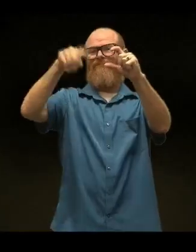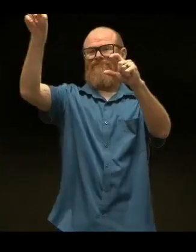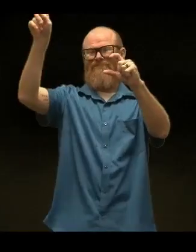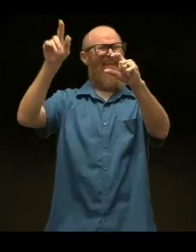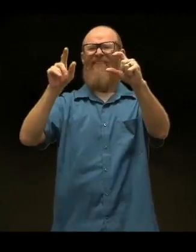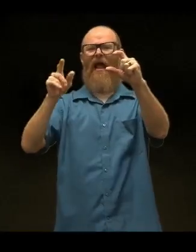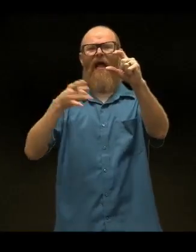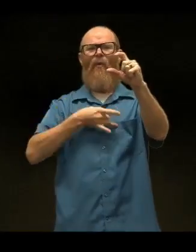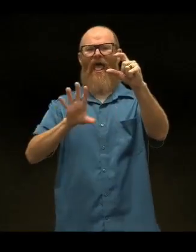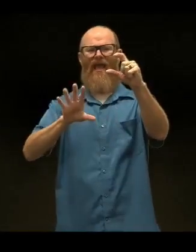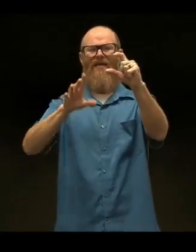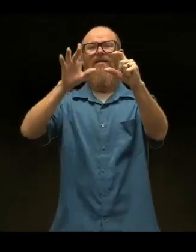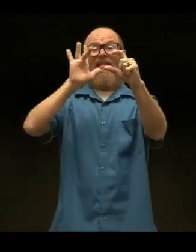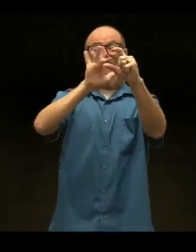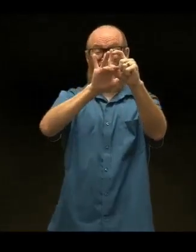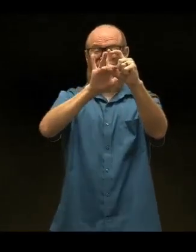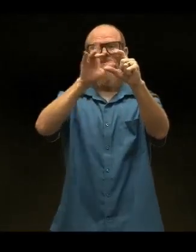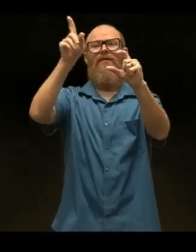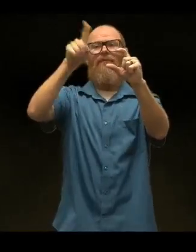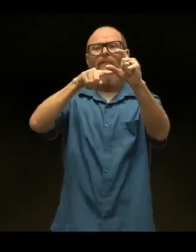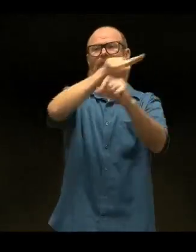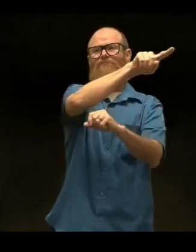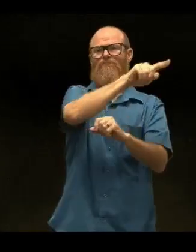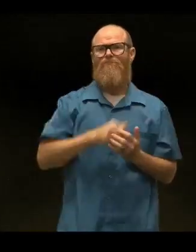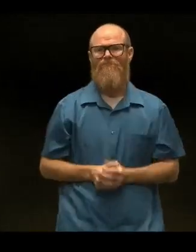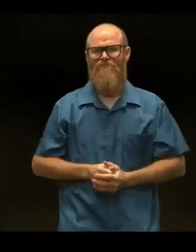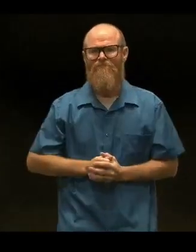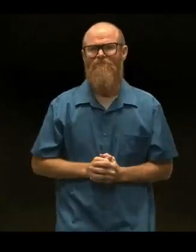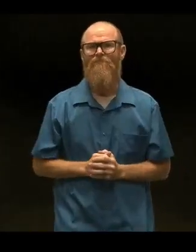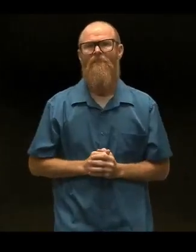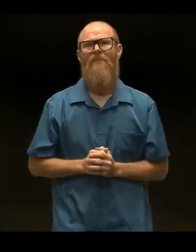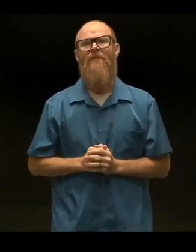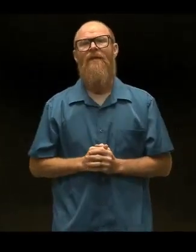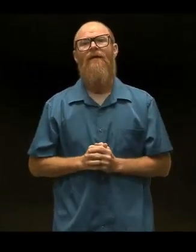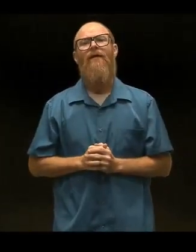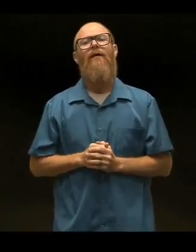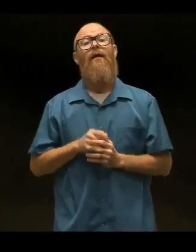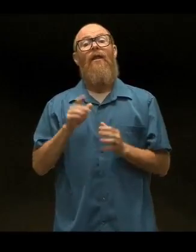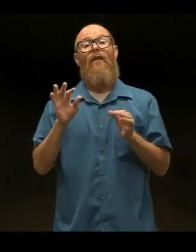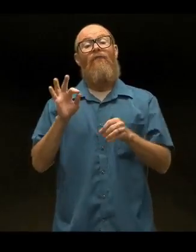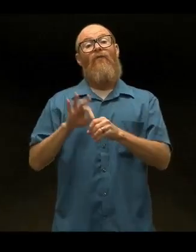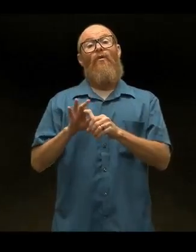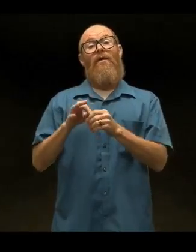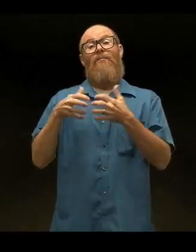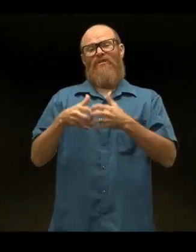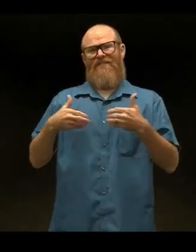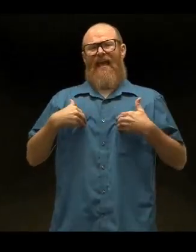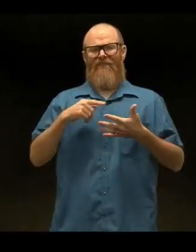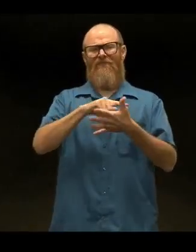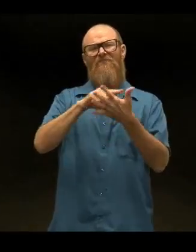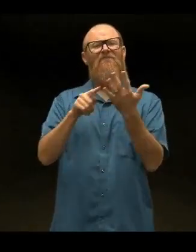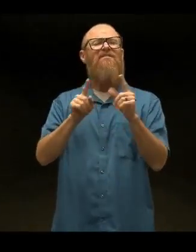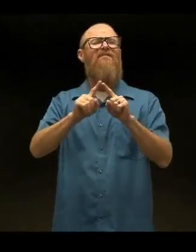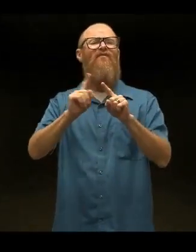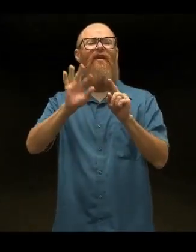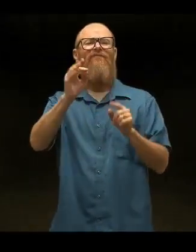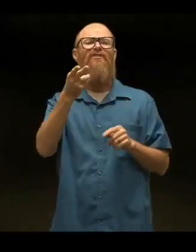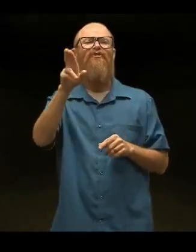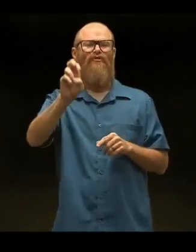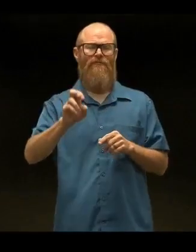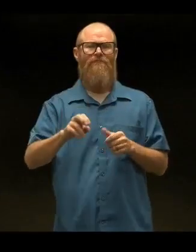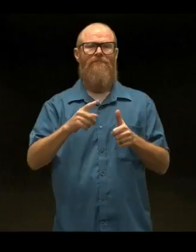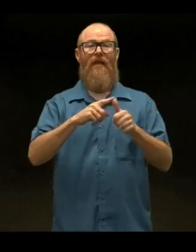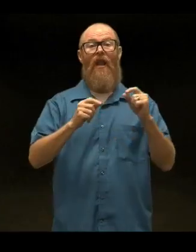the box again, and the item will be unselected. The voting machines have the following features: large